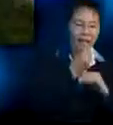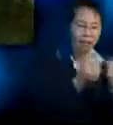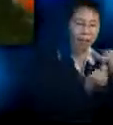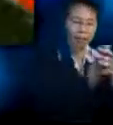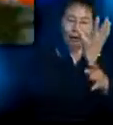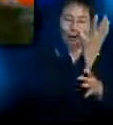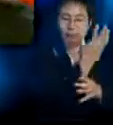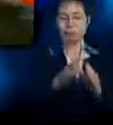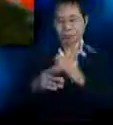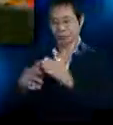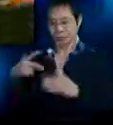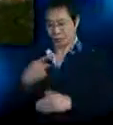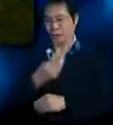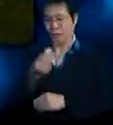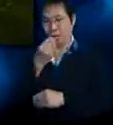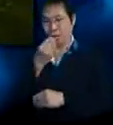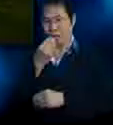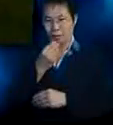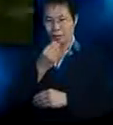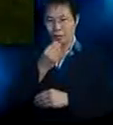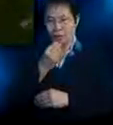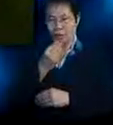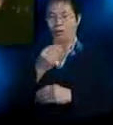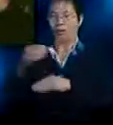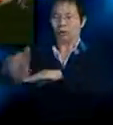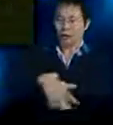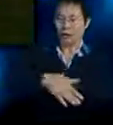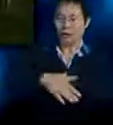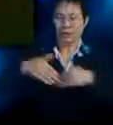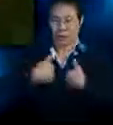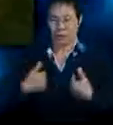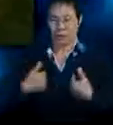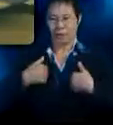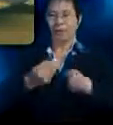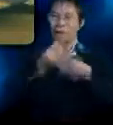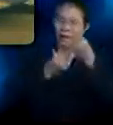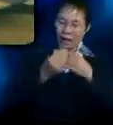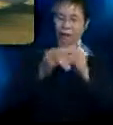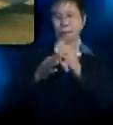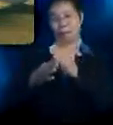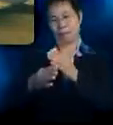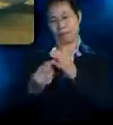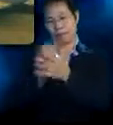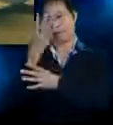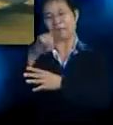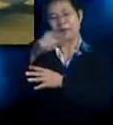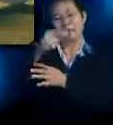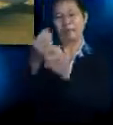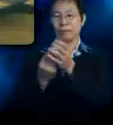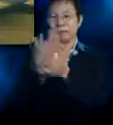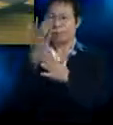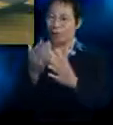The fish that you eat mostly feed on other sea creatures that eat plants. Green plants play